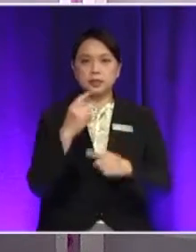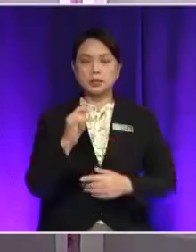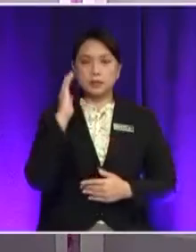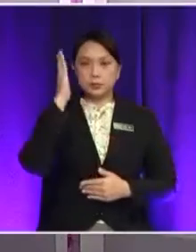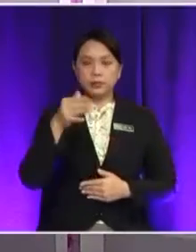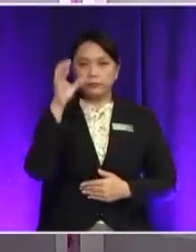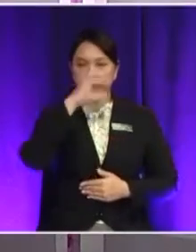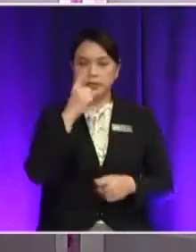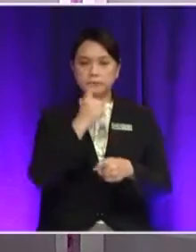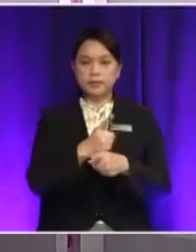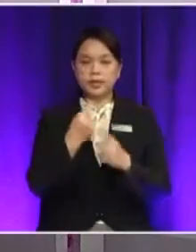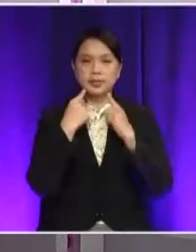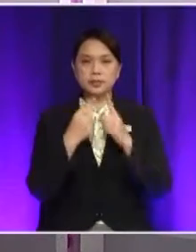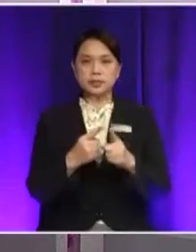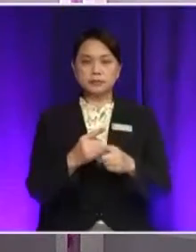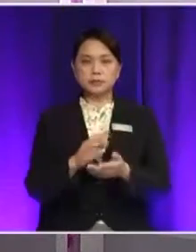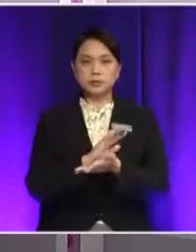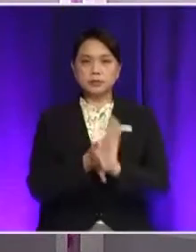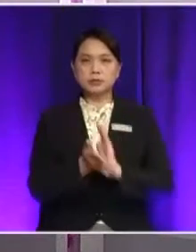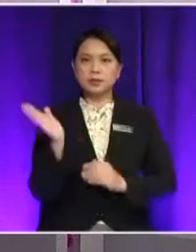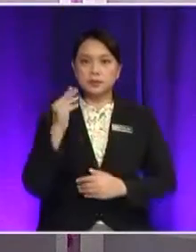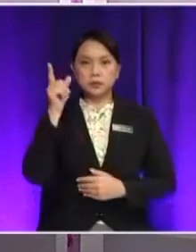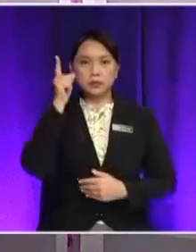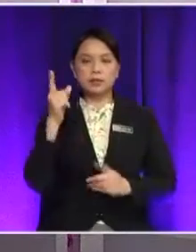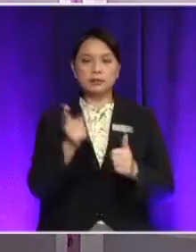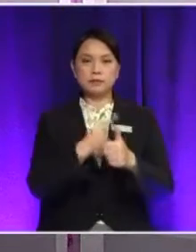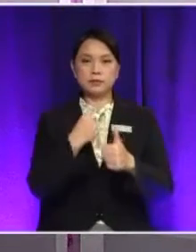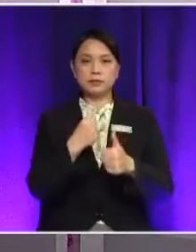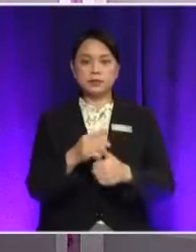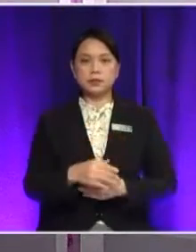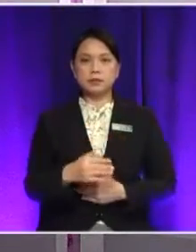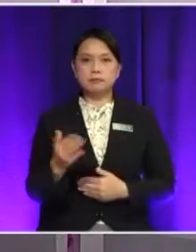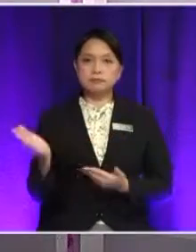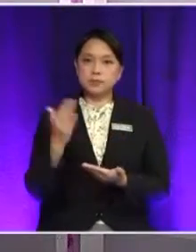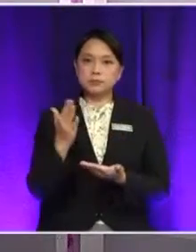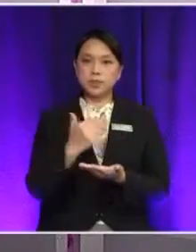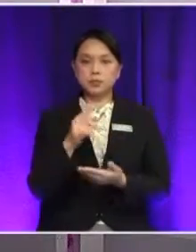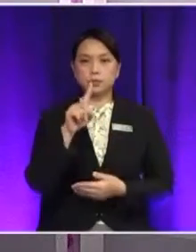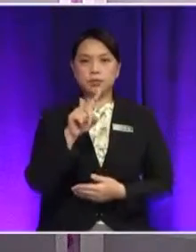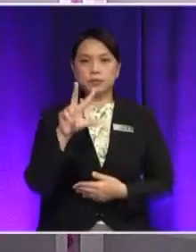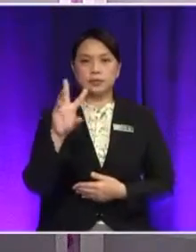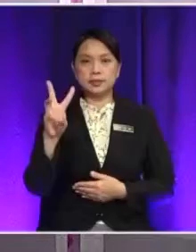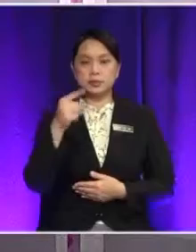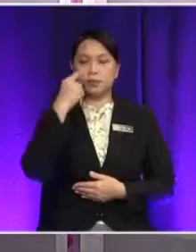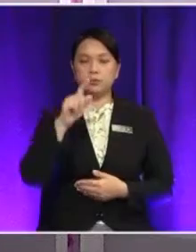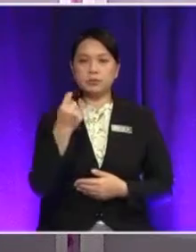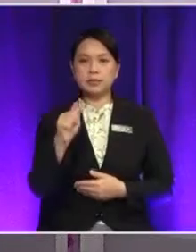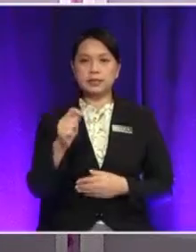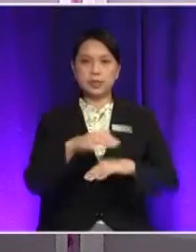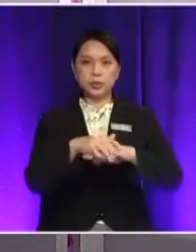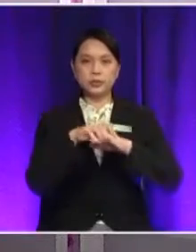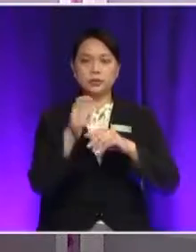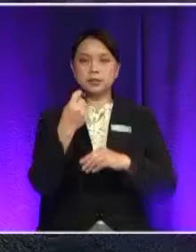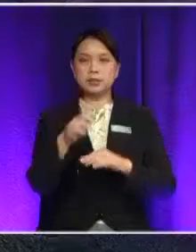find the right answer. Okay, so let us look at the first one. Everyone turn to page 136 of your textbook. So girls,